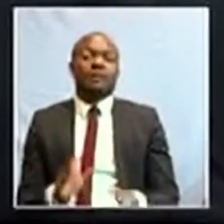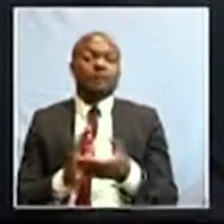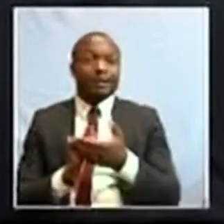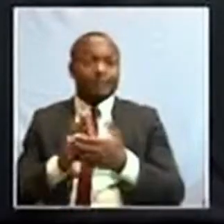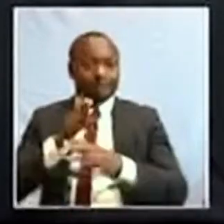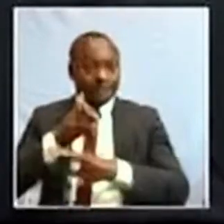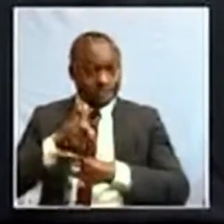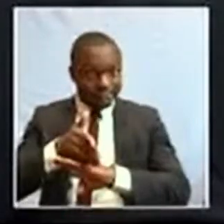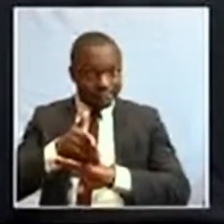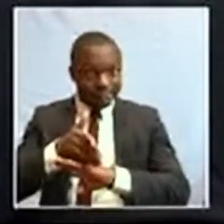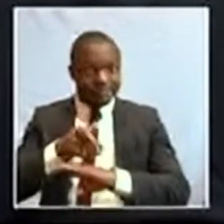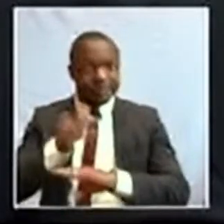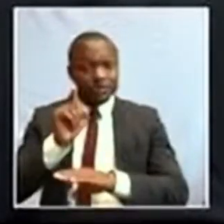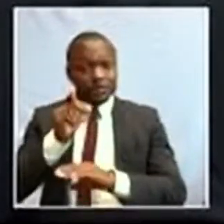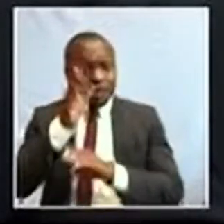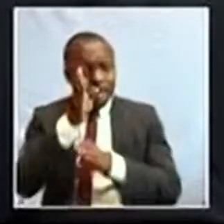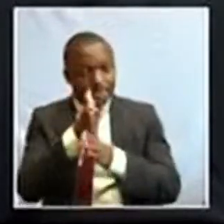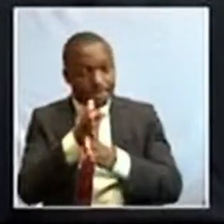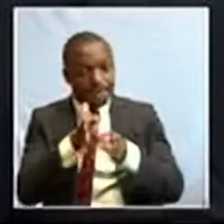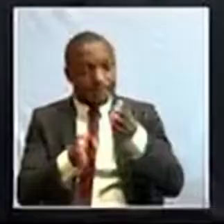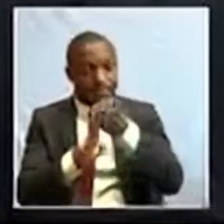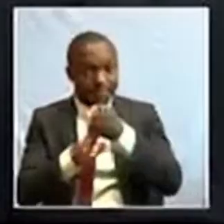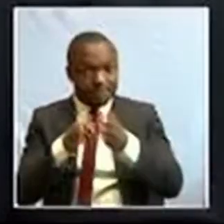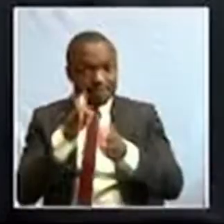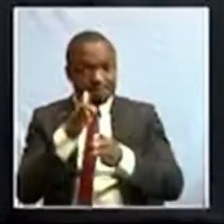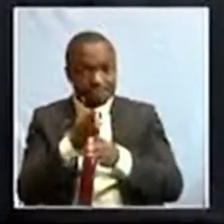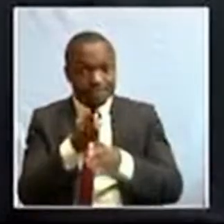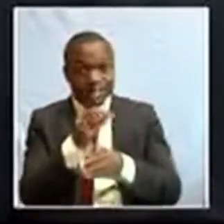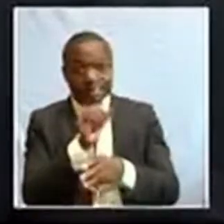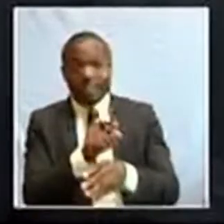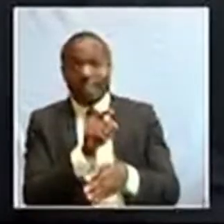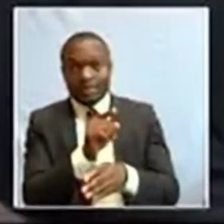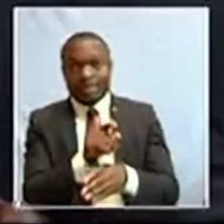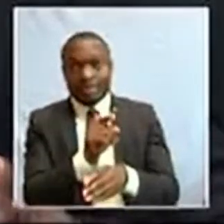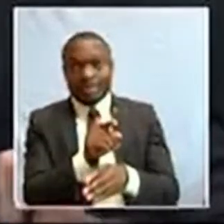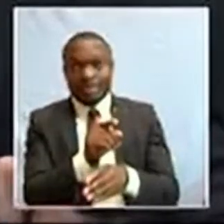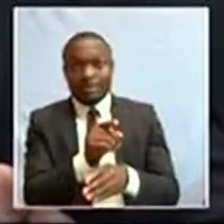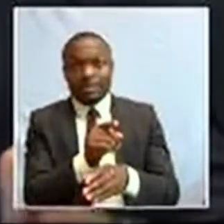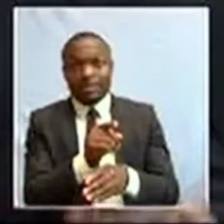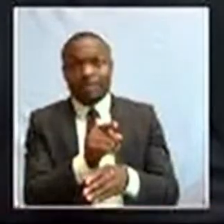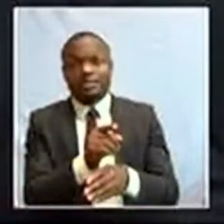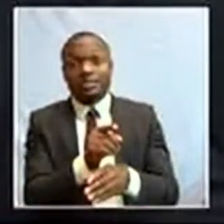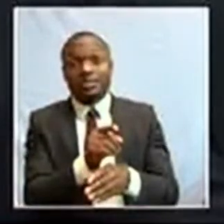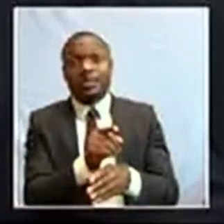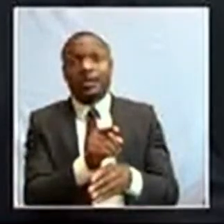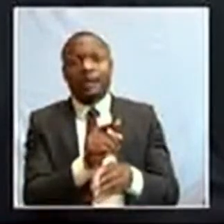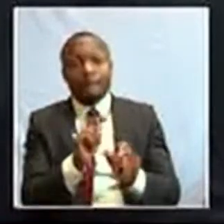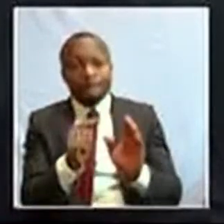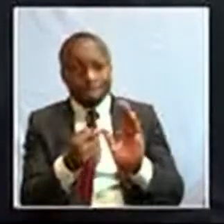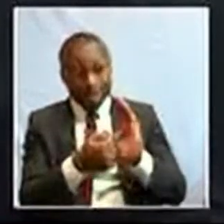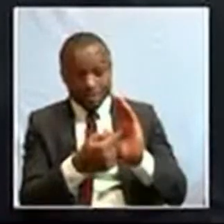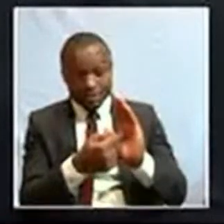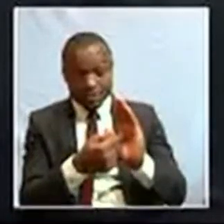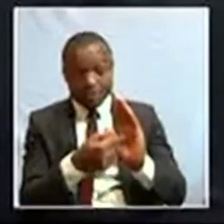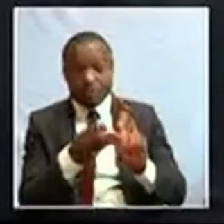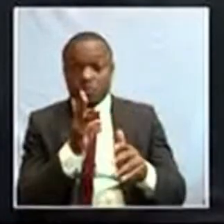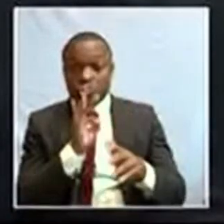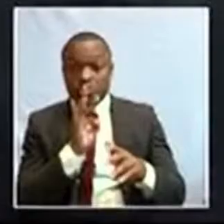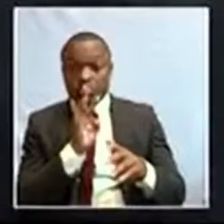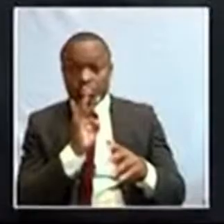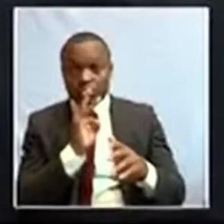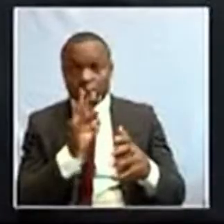after you construct these wash points, it's the community to maintain.